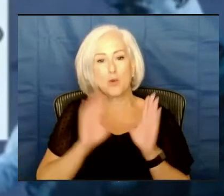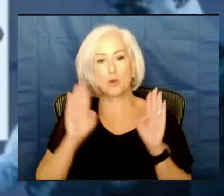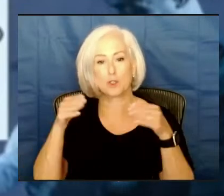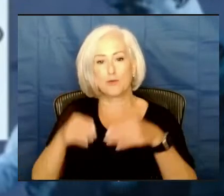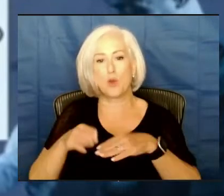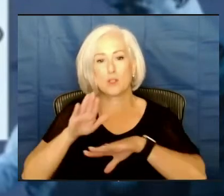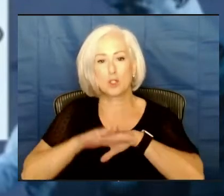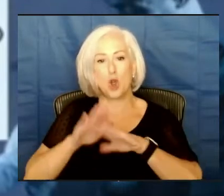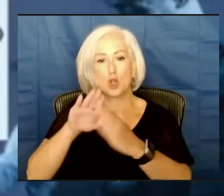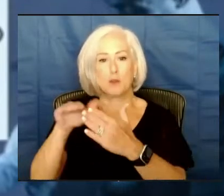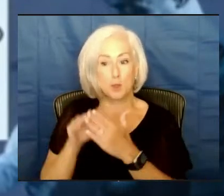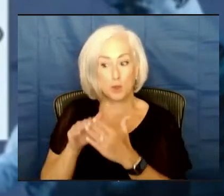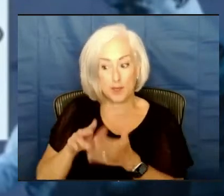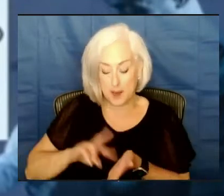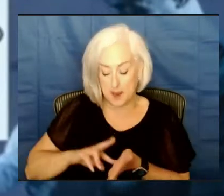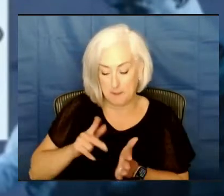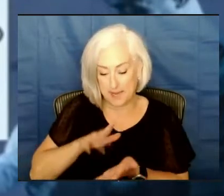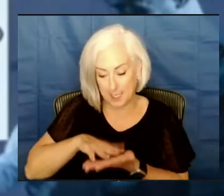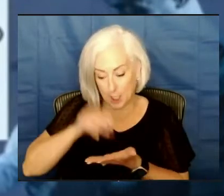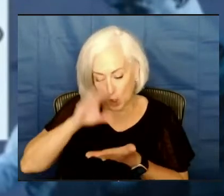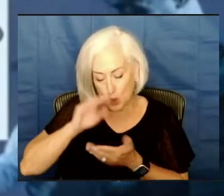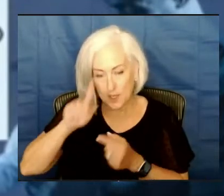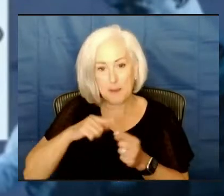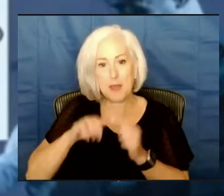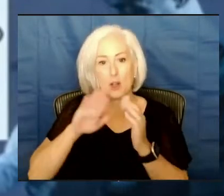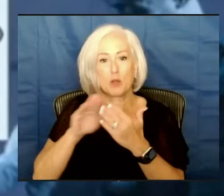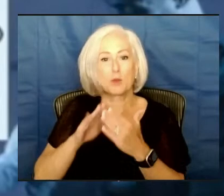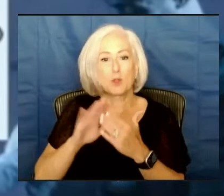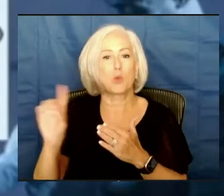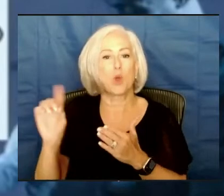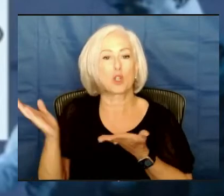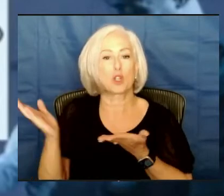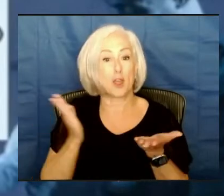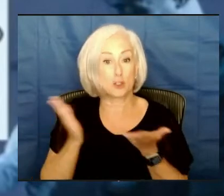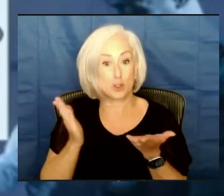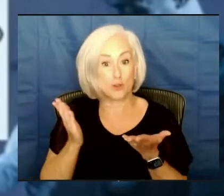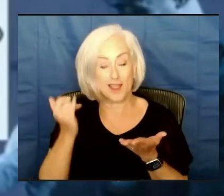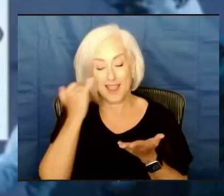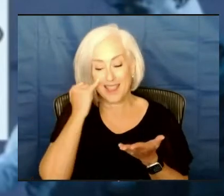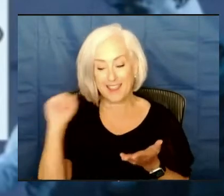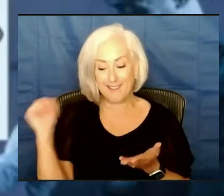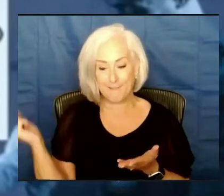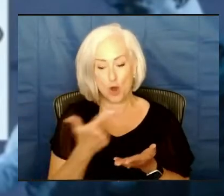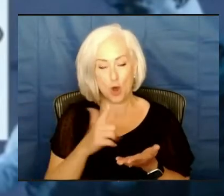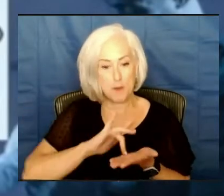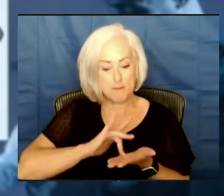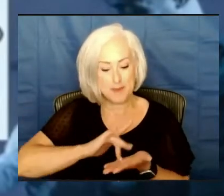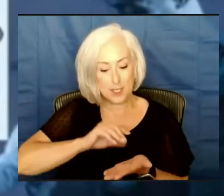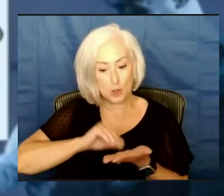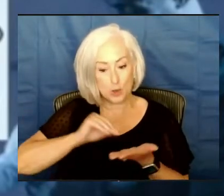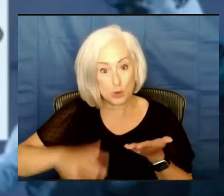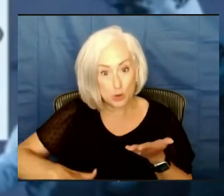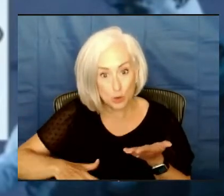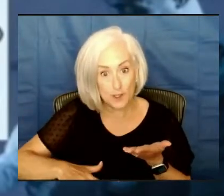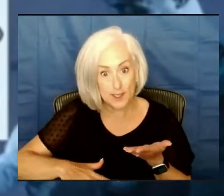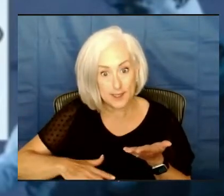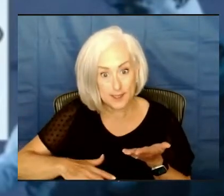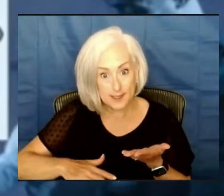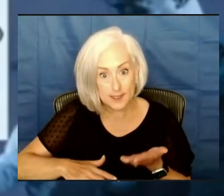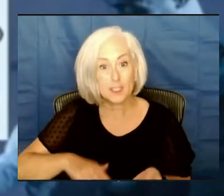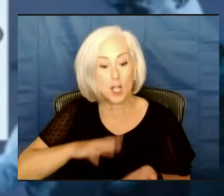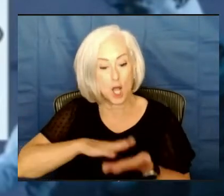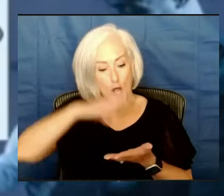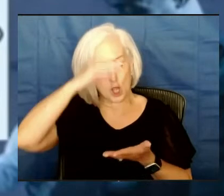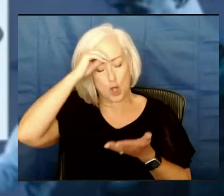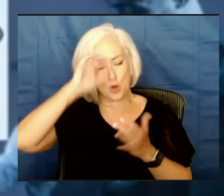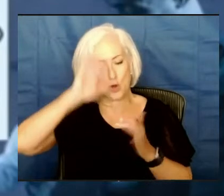learning about the community that they serve. I think if all of our medical schools adopted some way to teach our providers, not just our